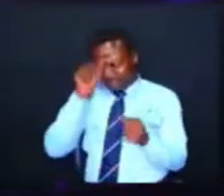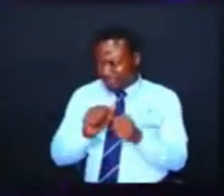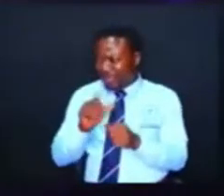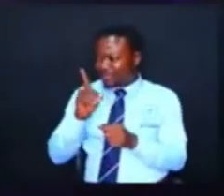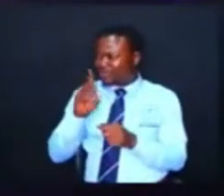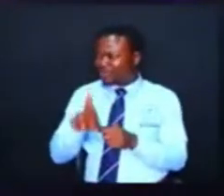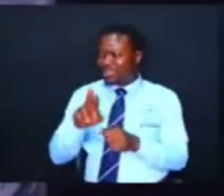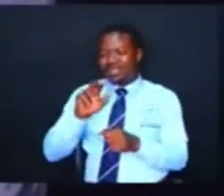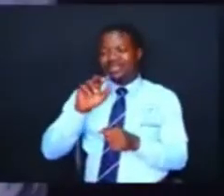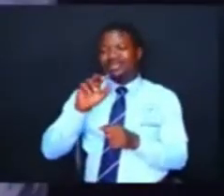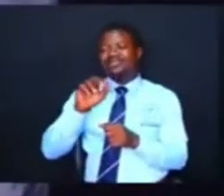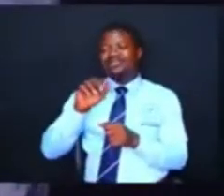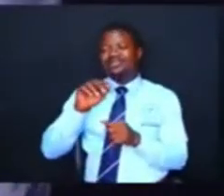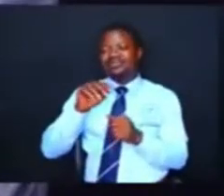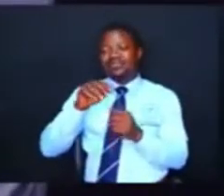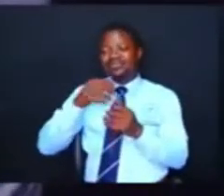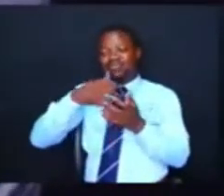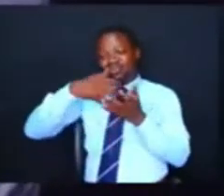money.